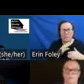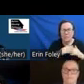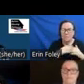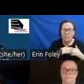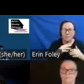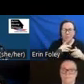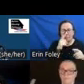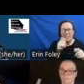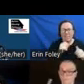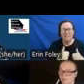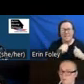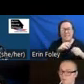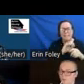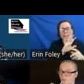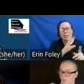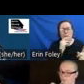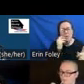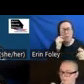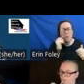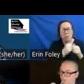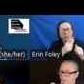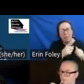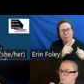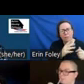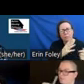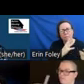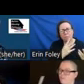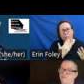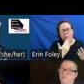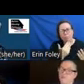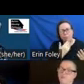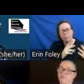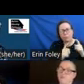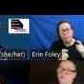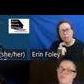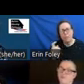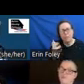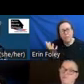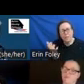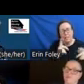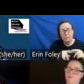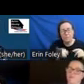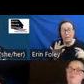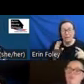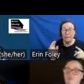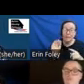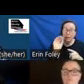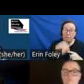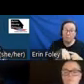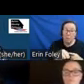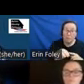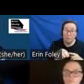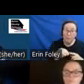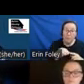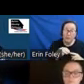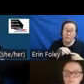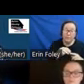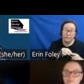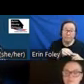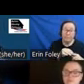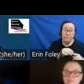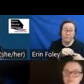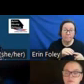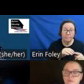was a charitable act. On the other hand, if the caregiver moved into the home of the person with the